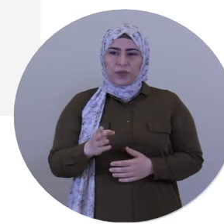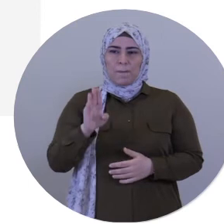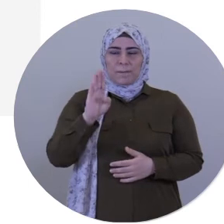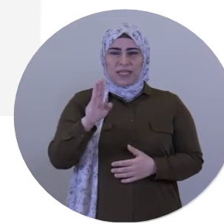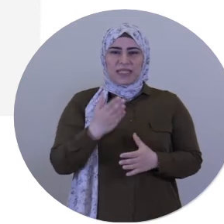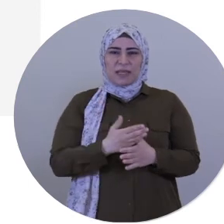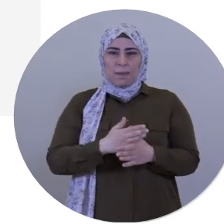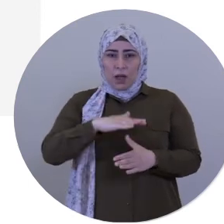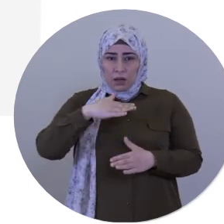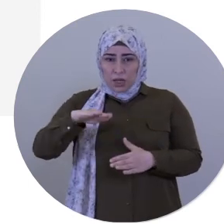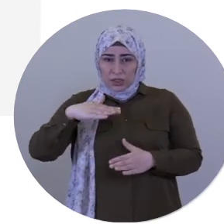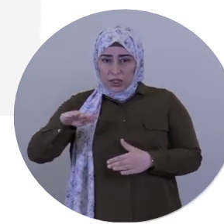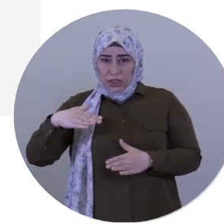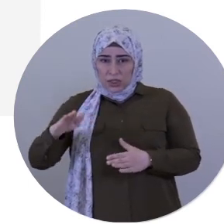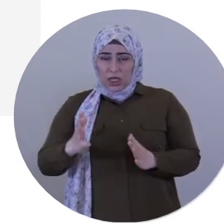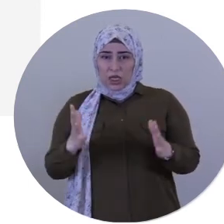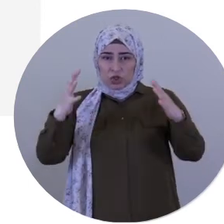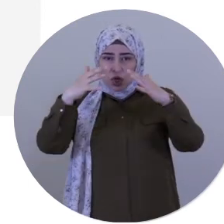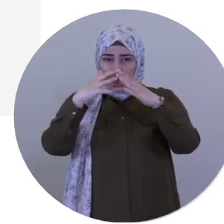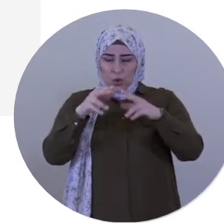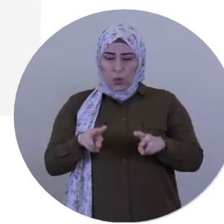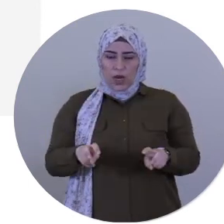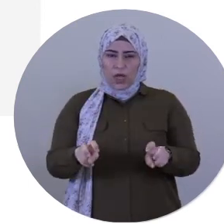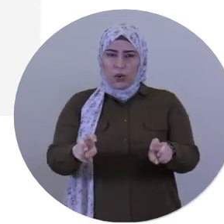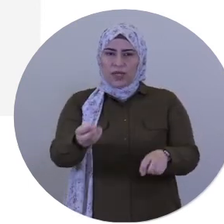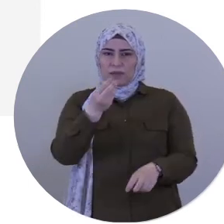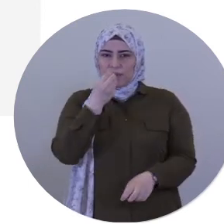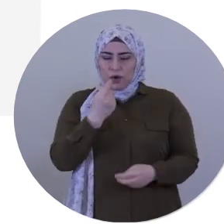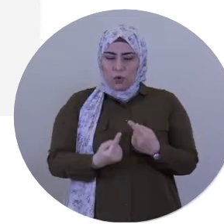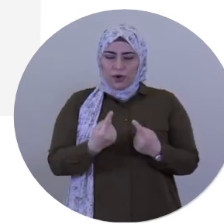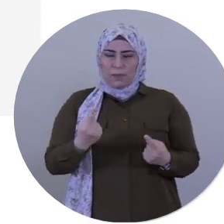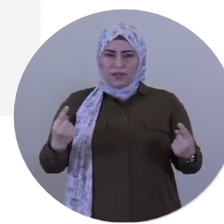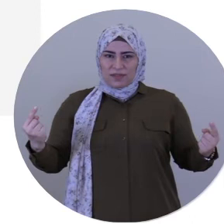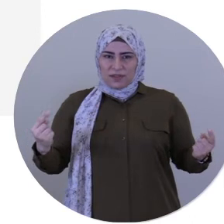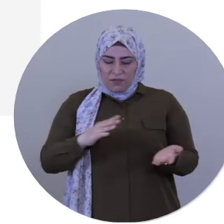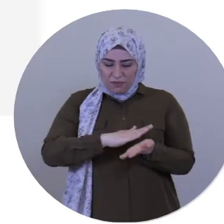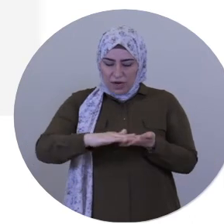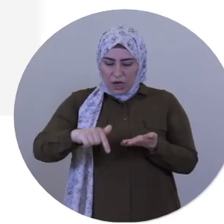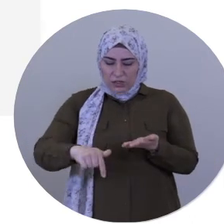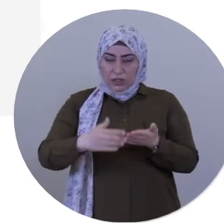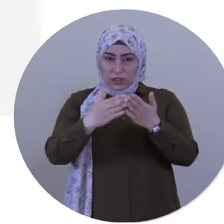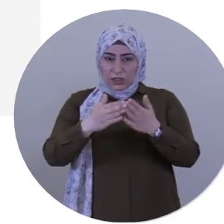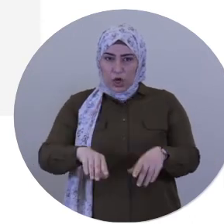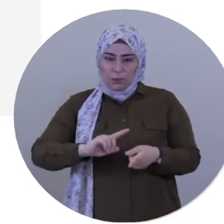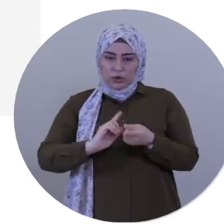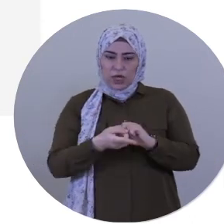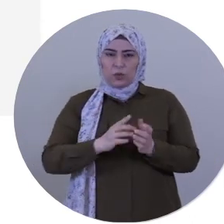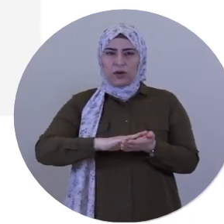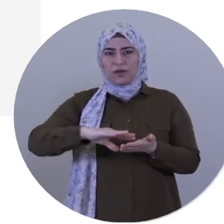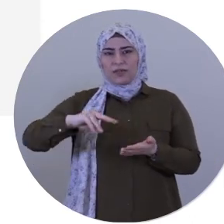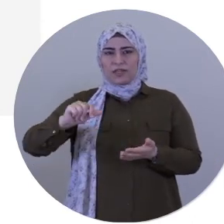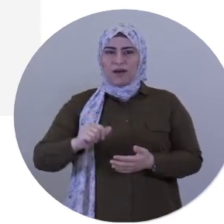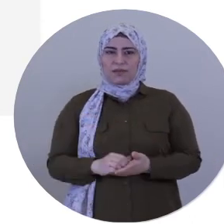of deforestation and overgrazing. Deforestation due to the reason that they cut down trees.